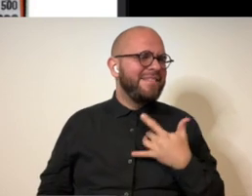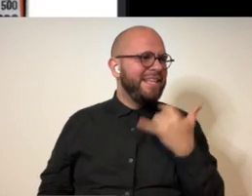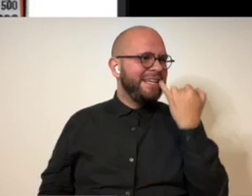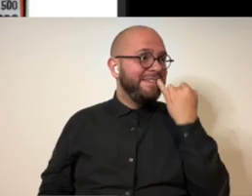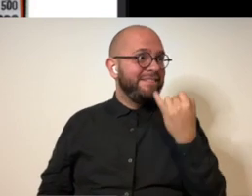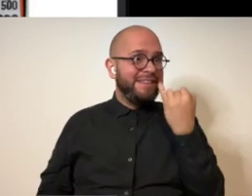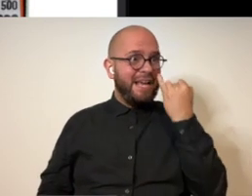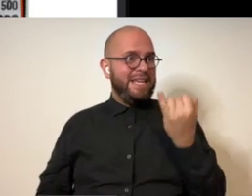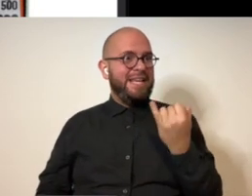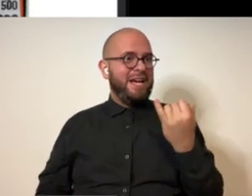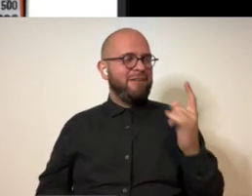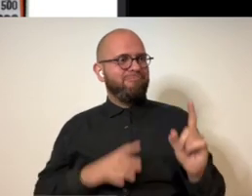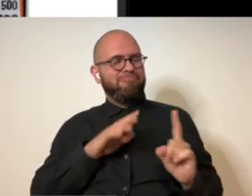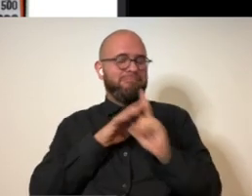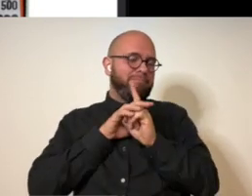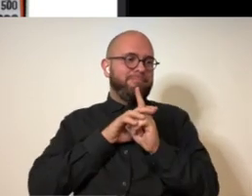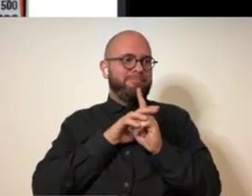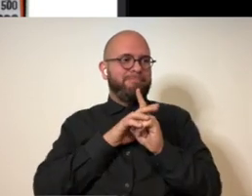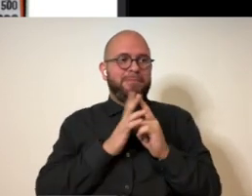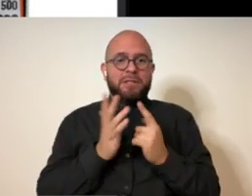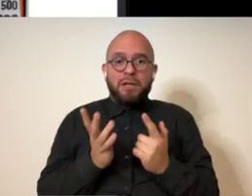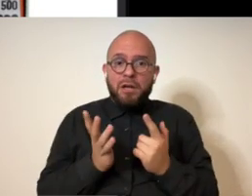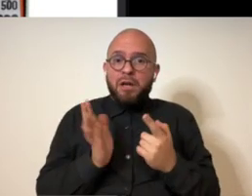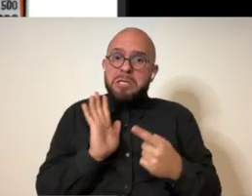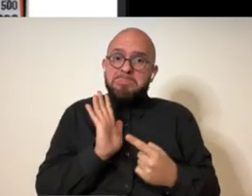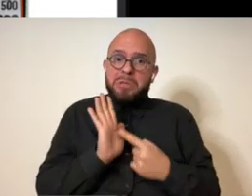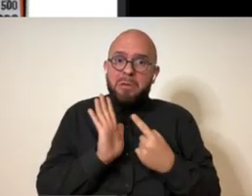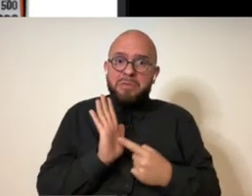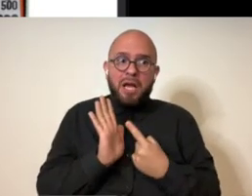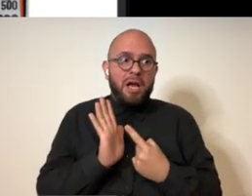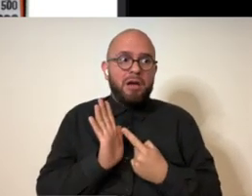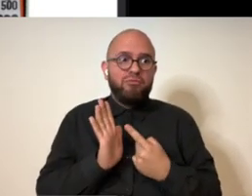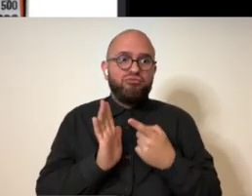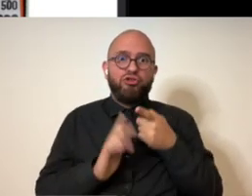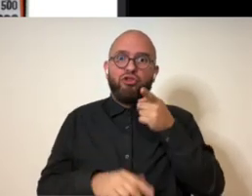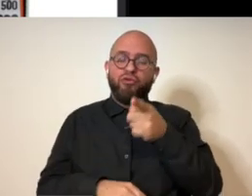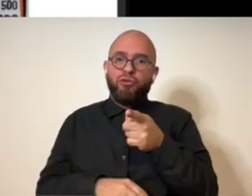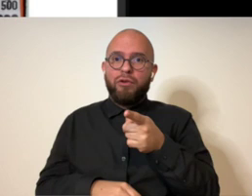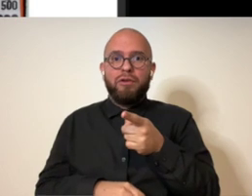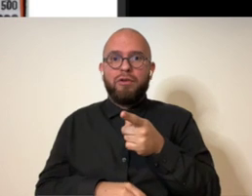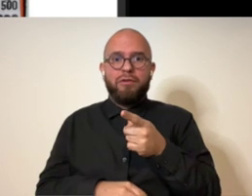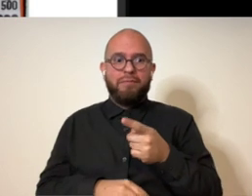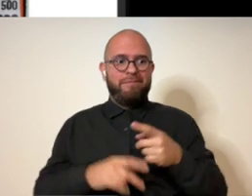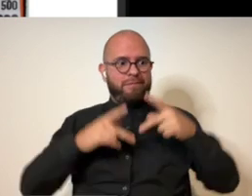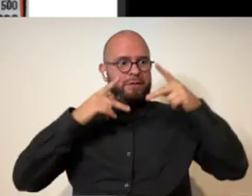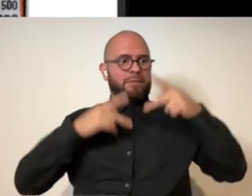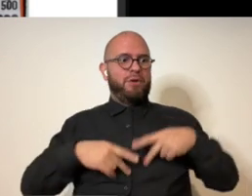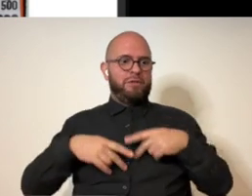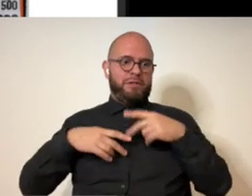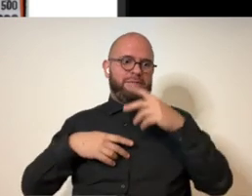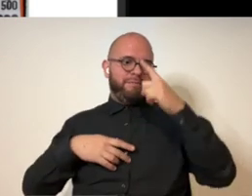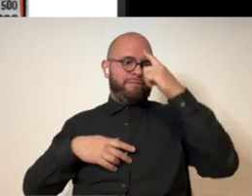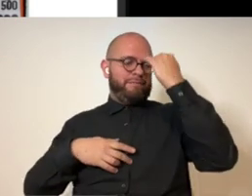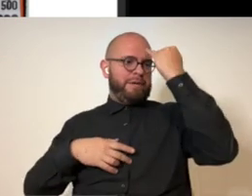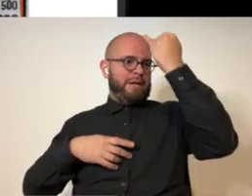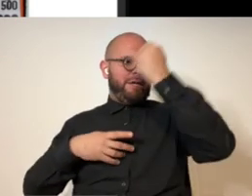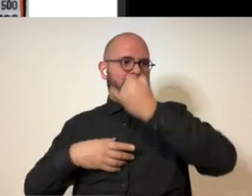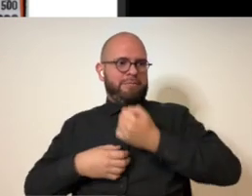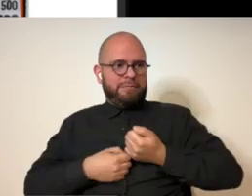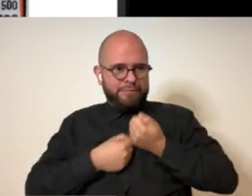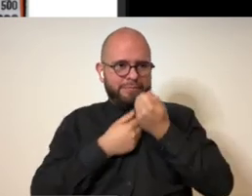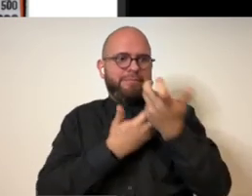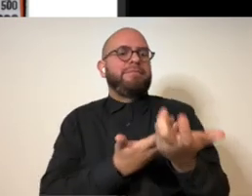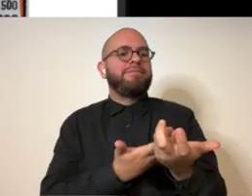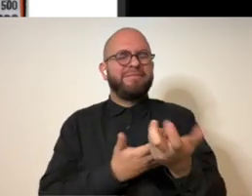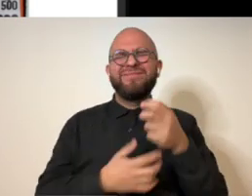way. Yeah, I mean, there's something about when the idea comes to you, sometimes you're just, I don't know, you